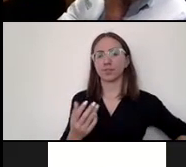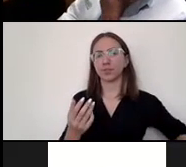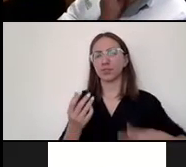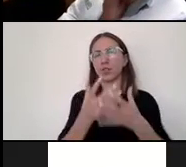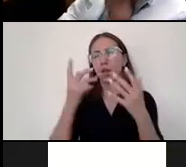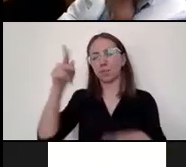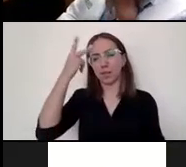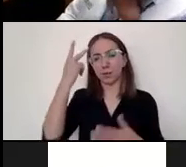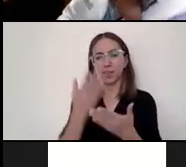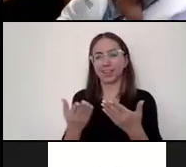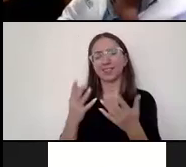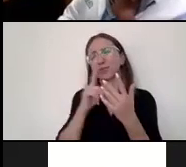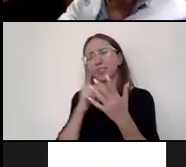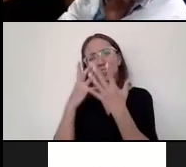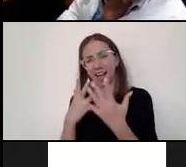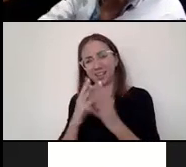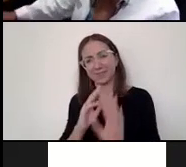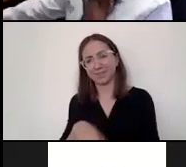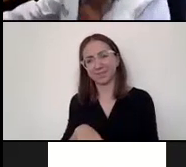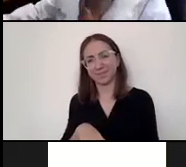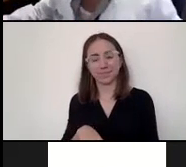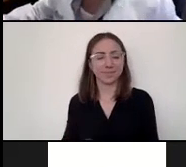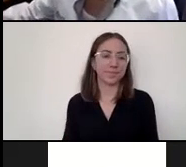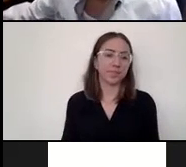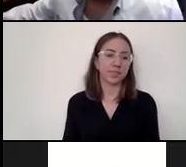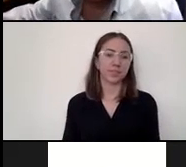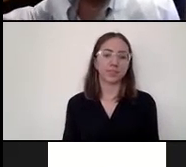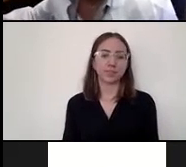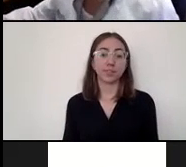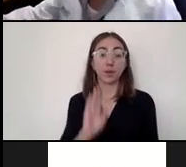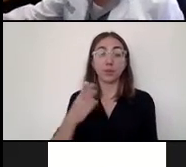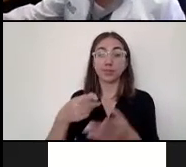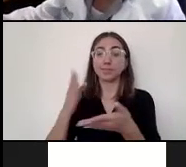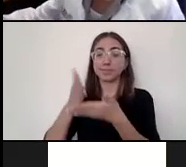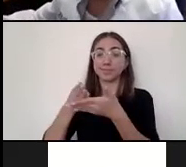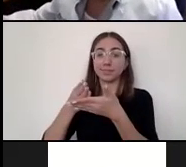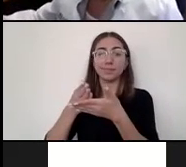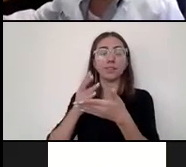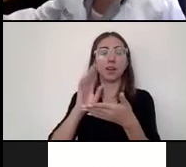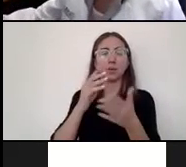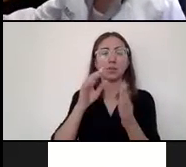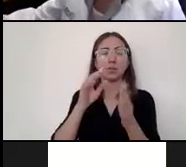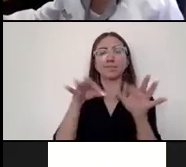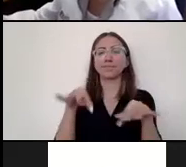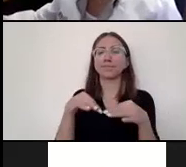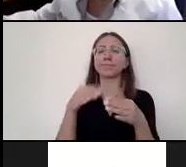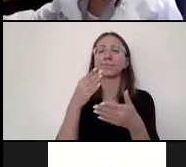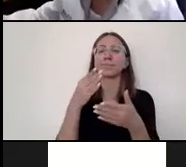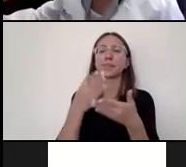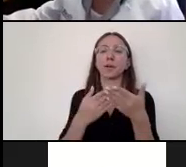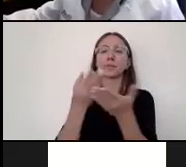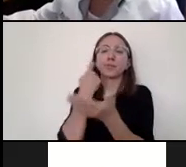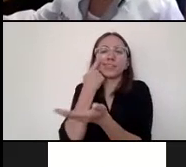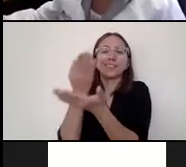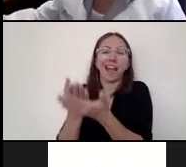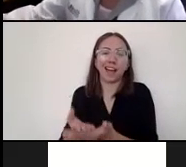really sad because it never should have been there. I'll stop there. I'm going to go through some of the recent data on the vaccines just to show how it works,